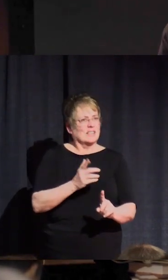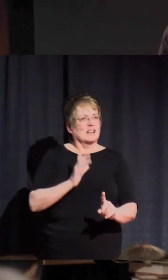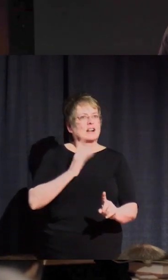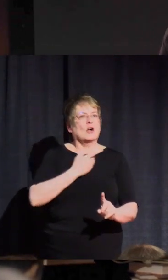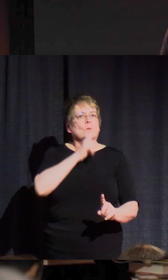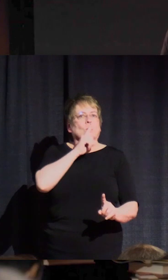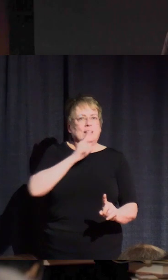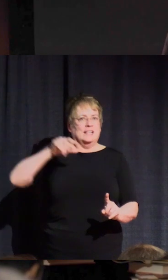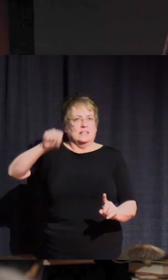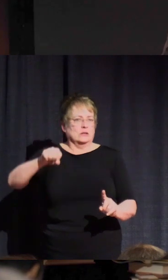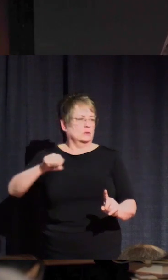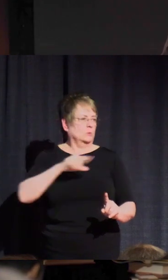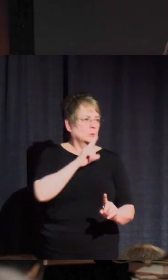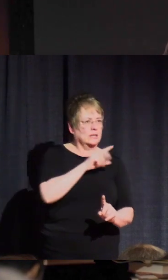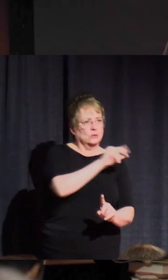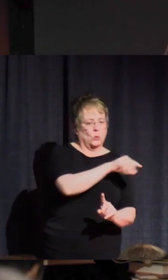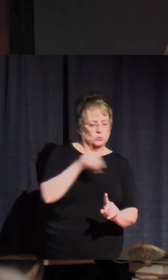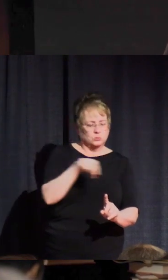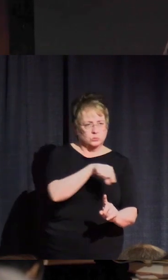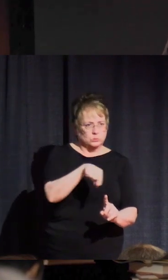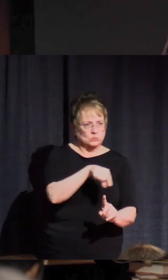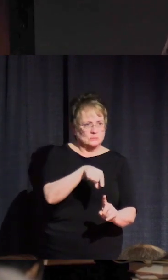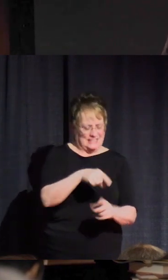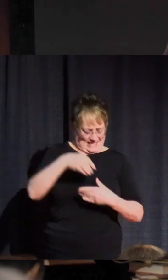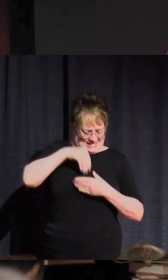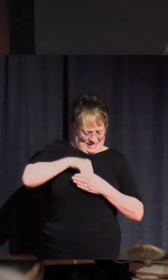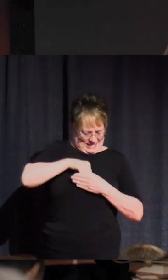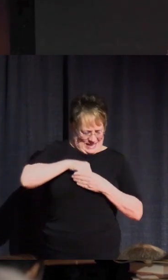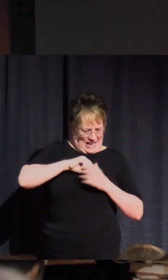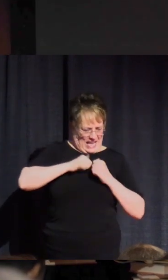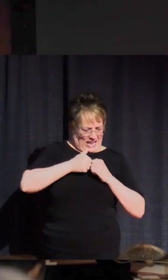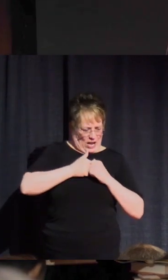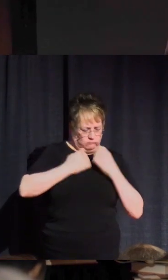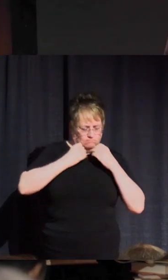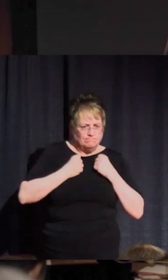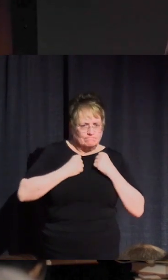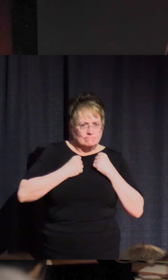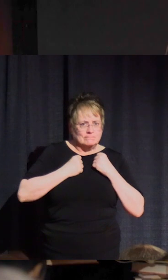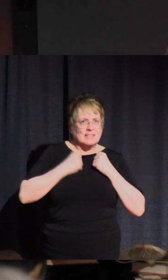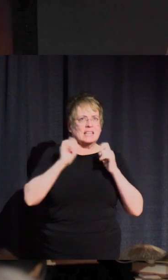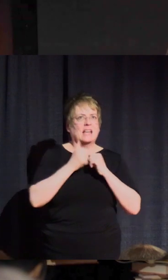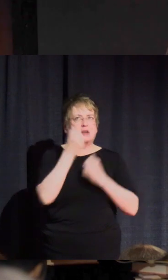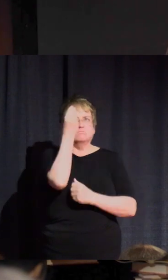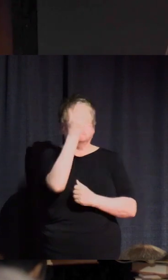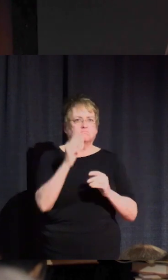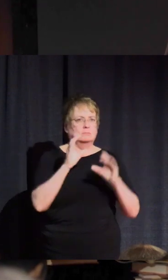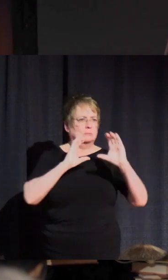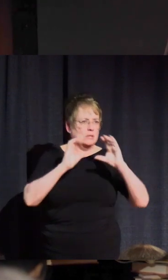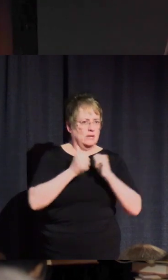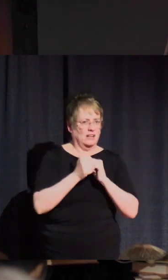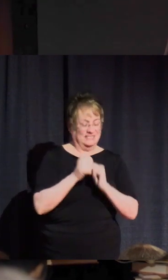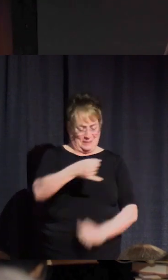our authentic no is, how we validate that internally and how we vocalize that externally. Those are boundaries.